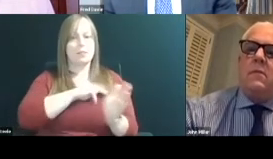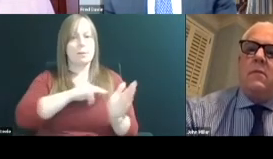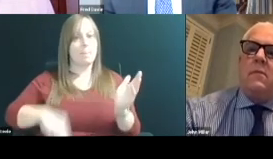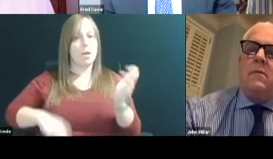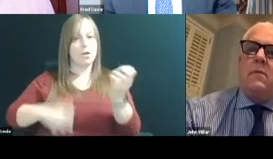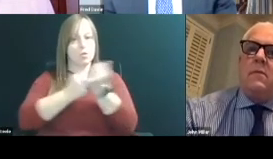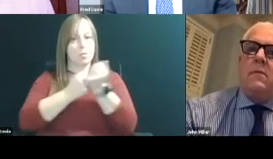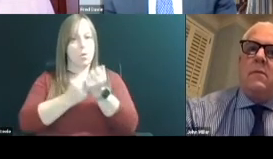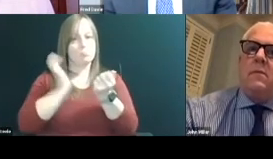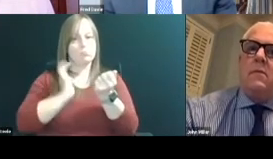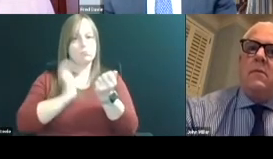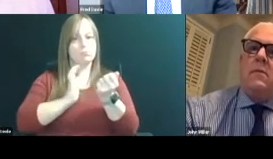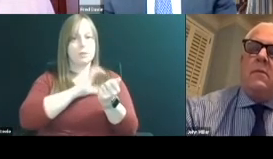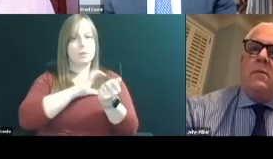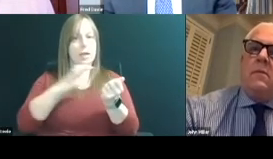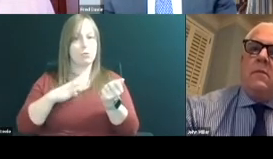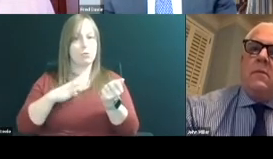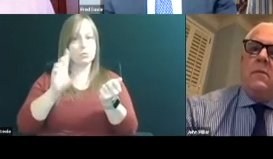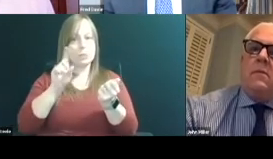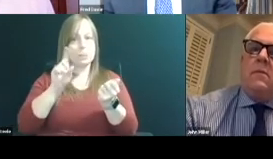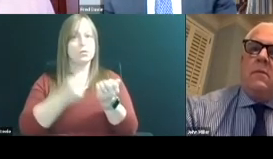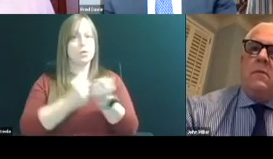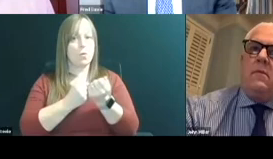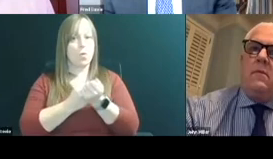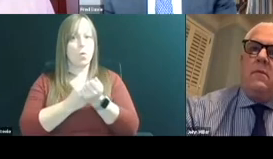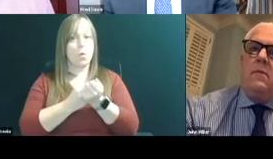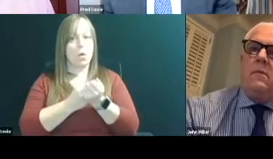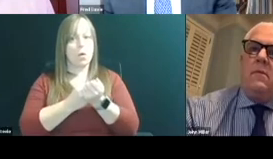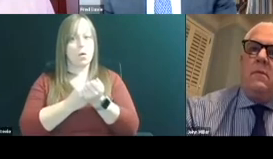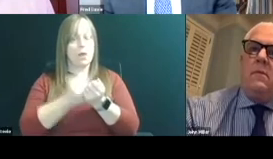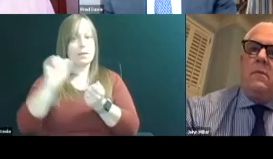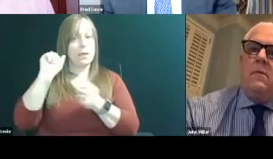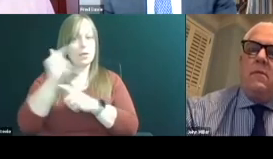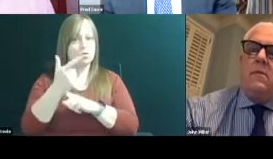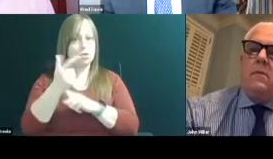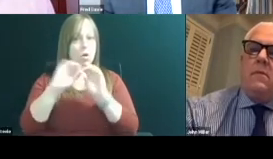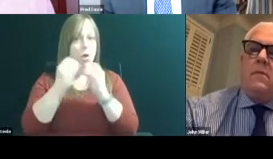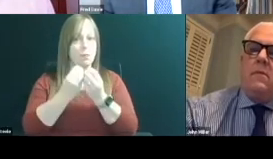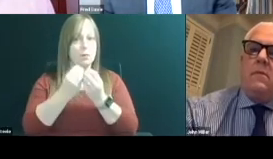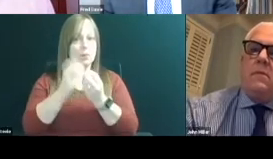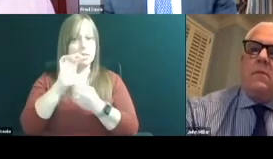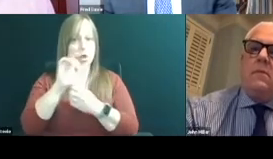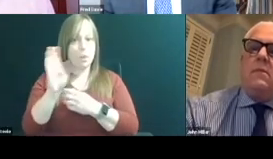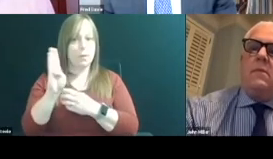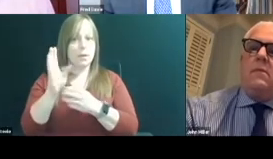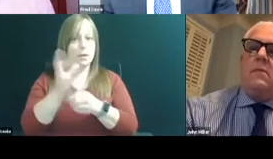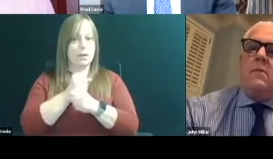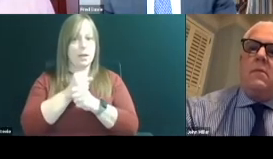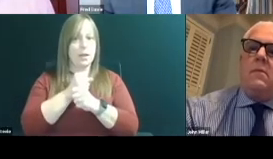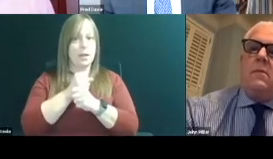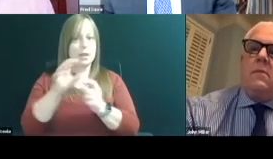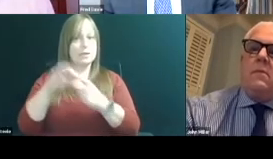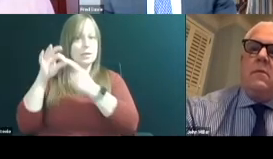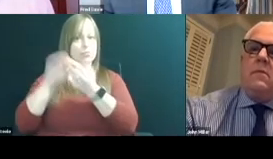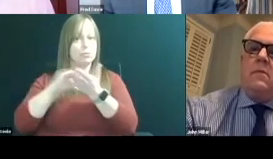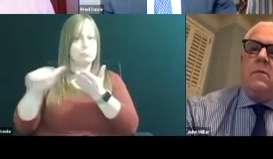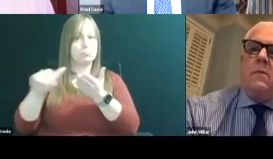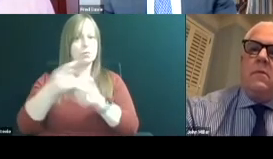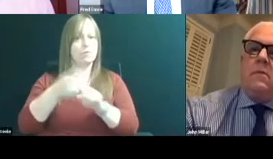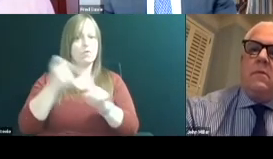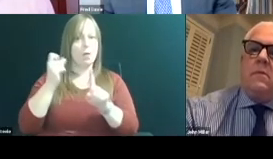supported, and the council supported, as well as the attorney general, the CCRB have an exemption from